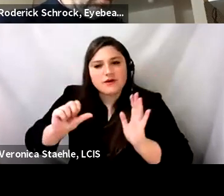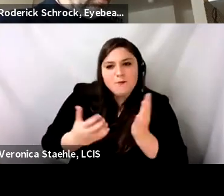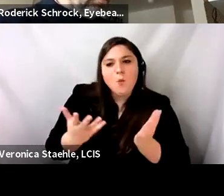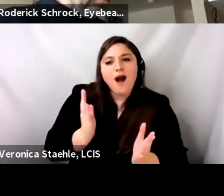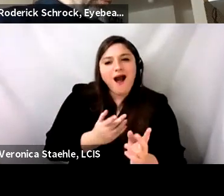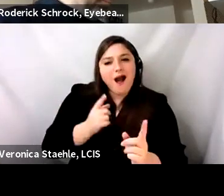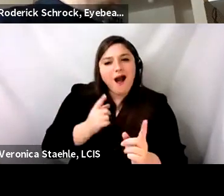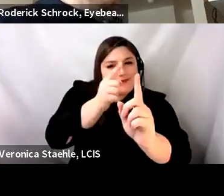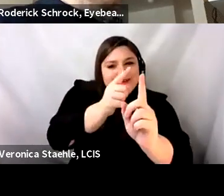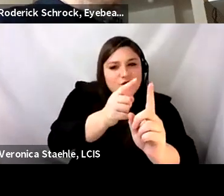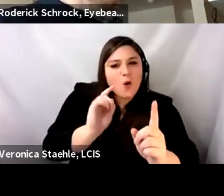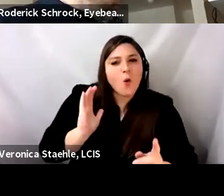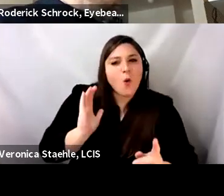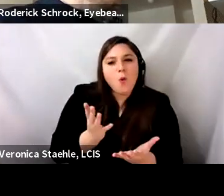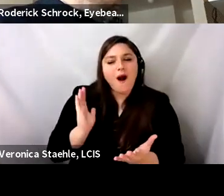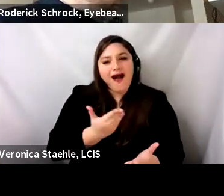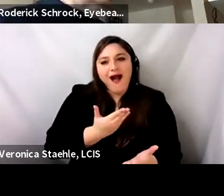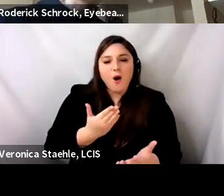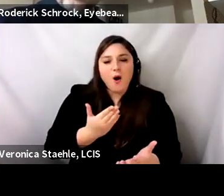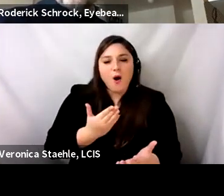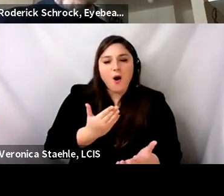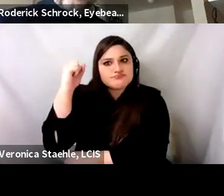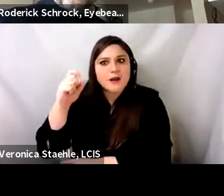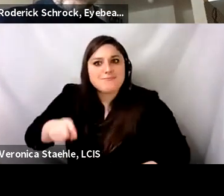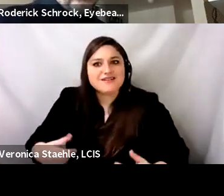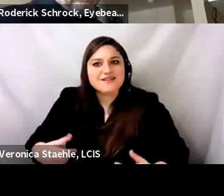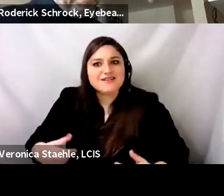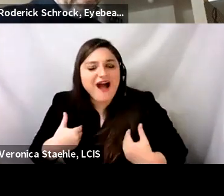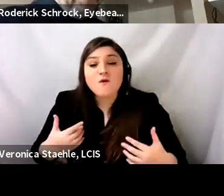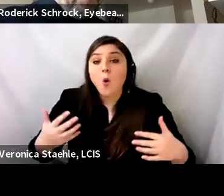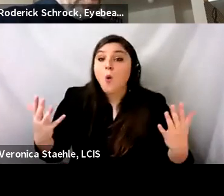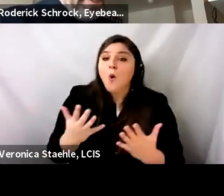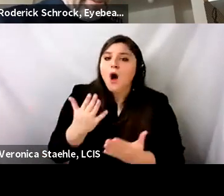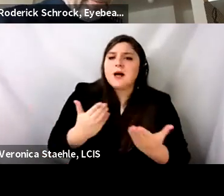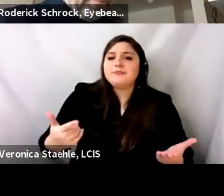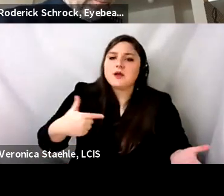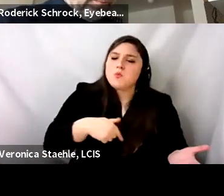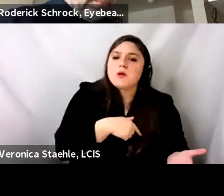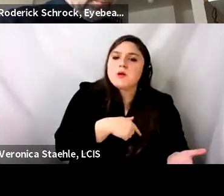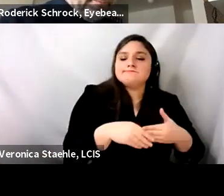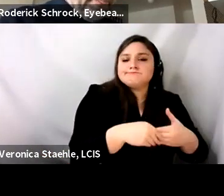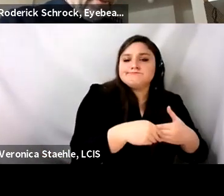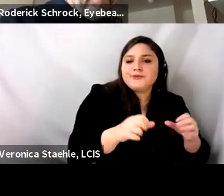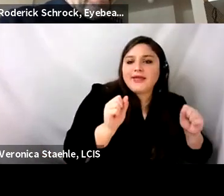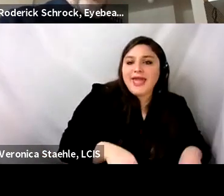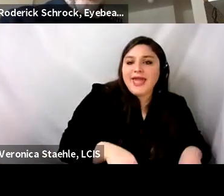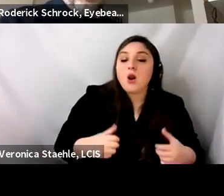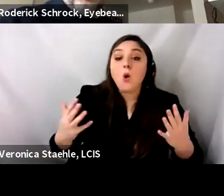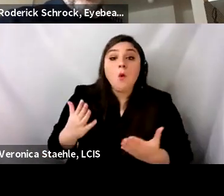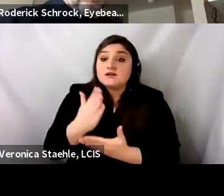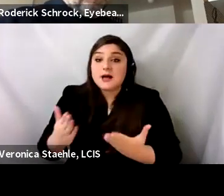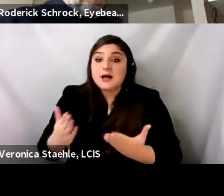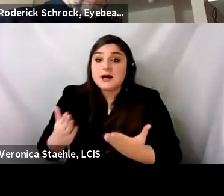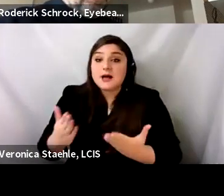really being clear about what our non-negotiables are at El Puente, and that's really our mission, we are mission-driven,